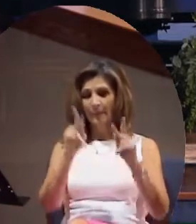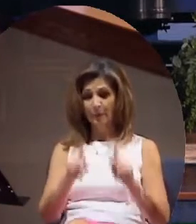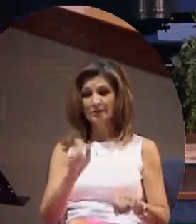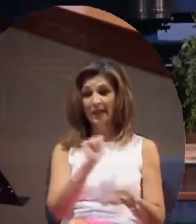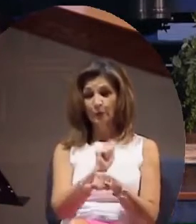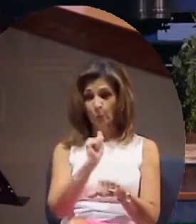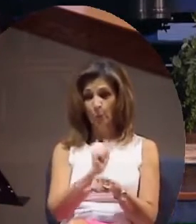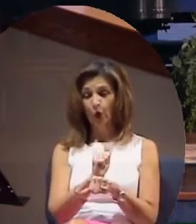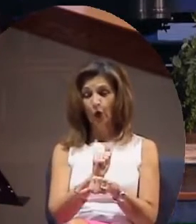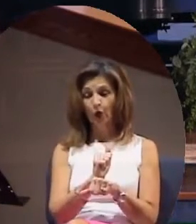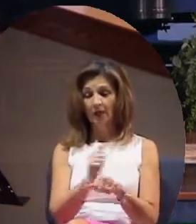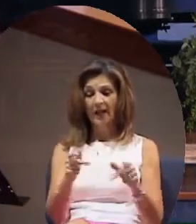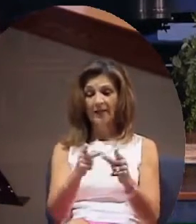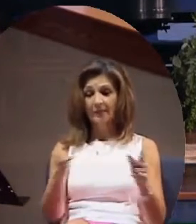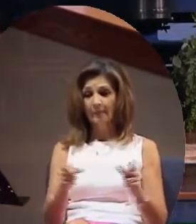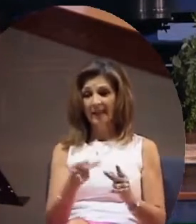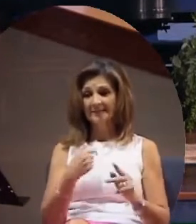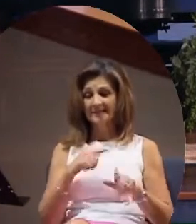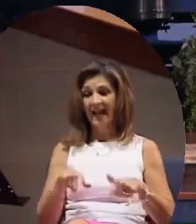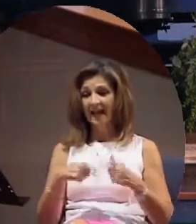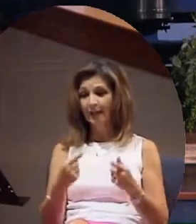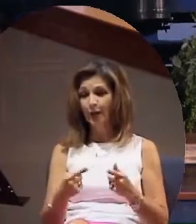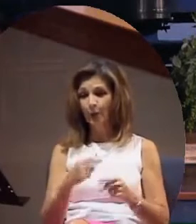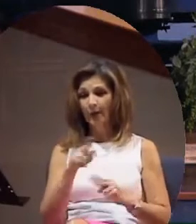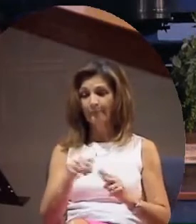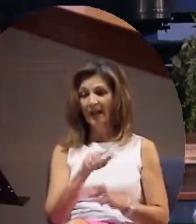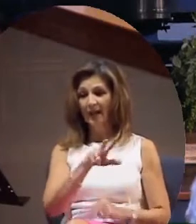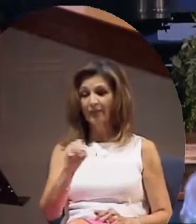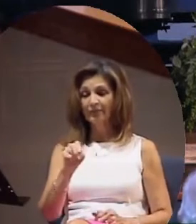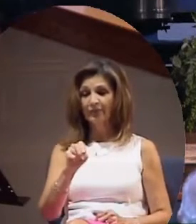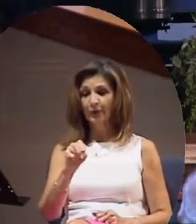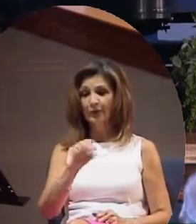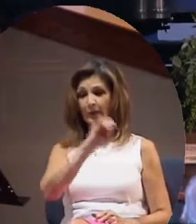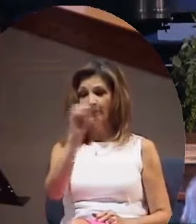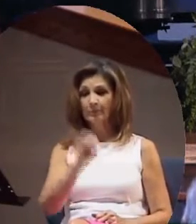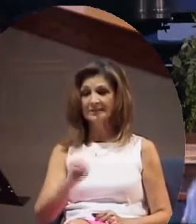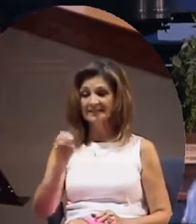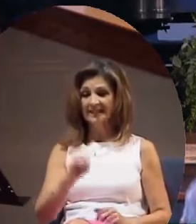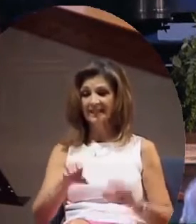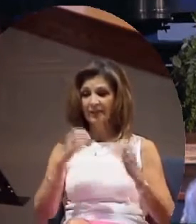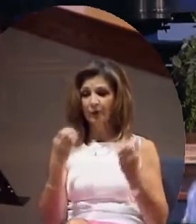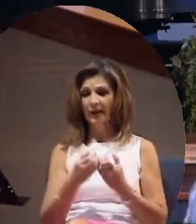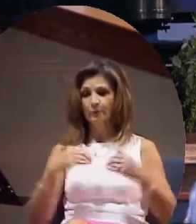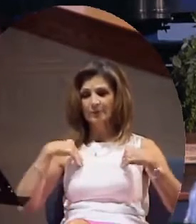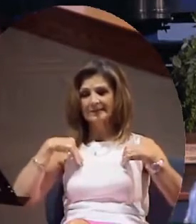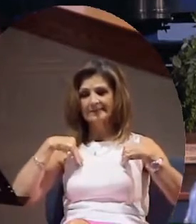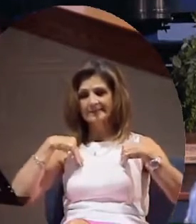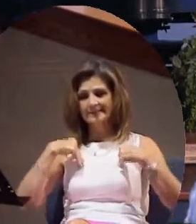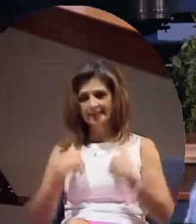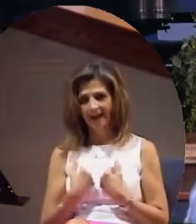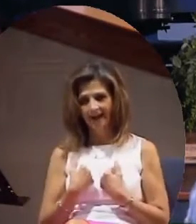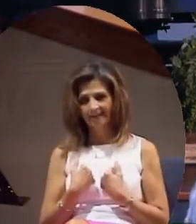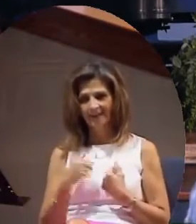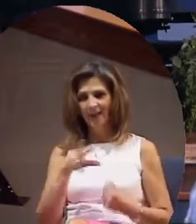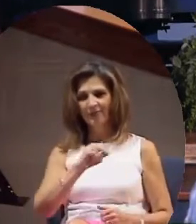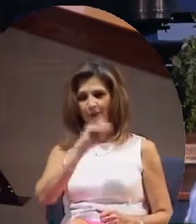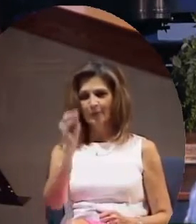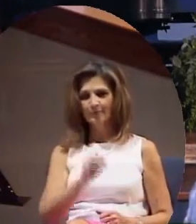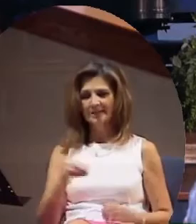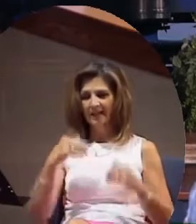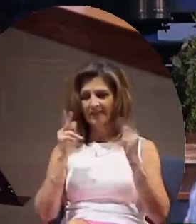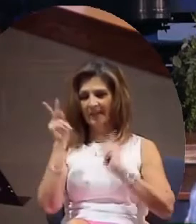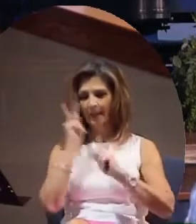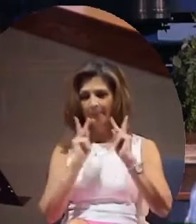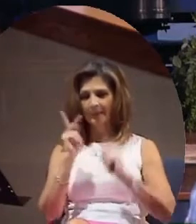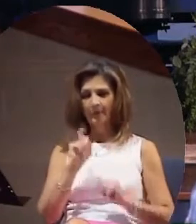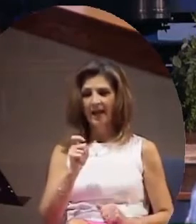work. Places I go, about 30% of the crowd are wore out. Wore out. 30% of the people